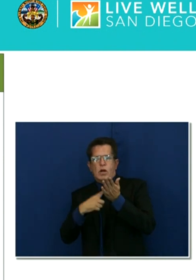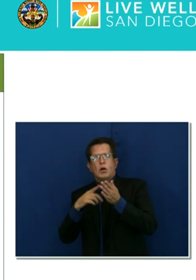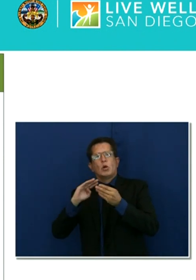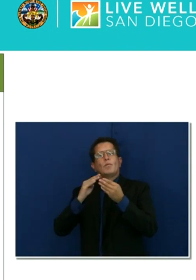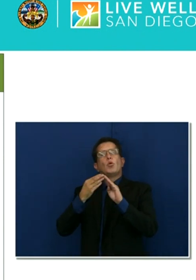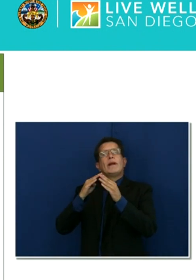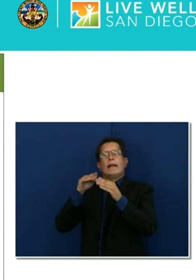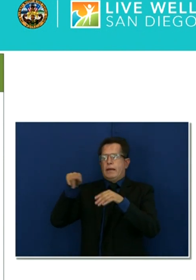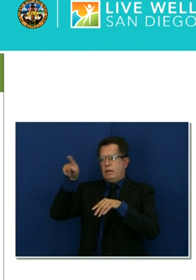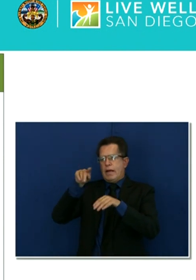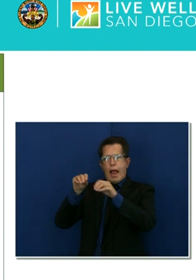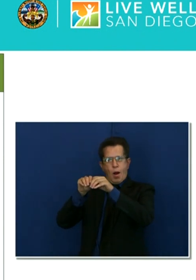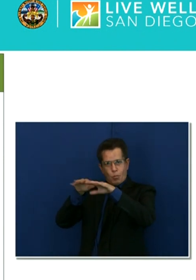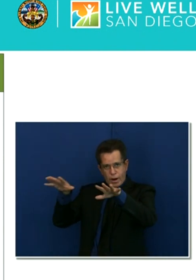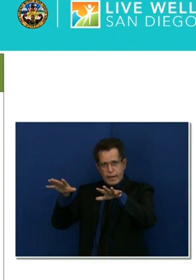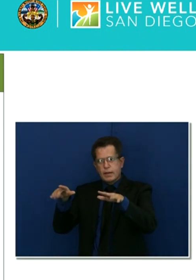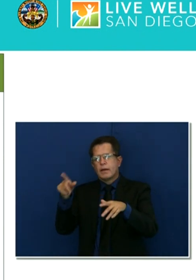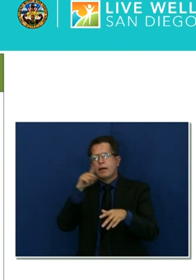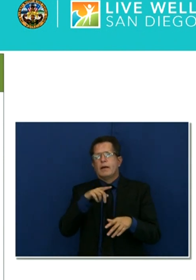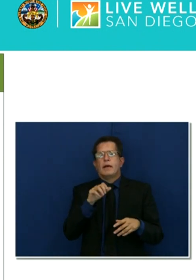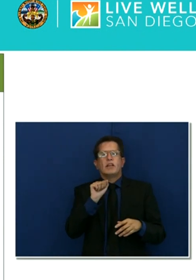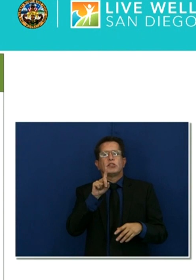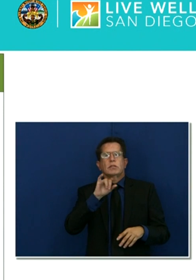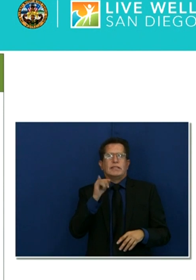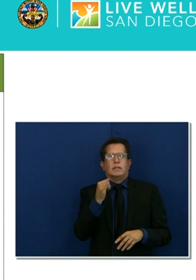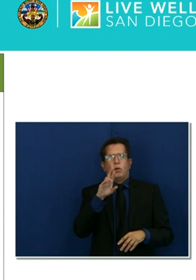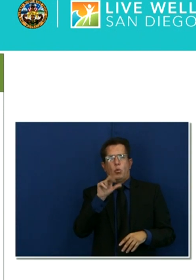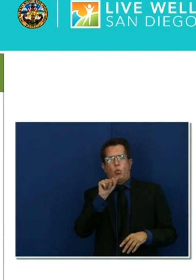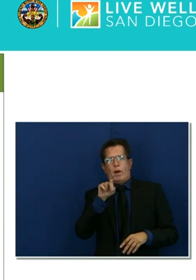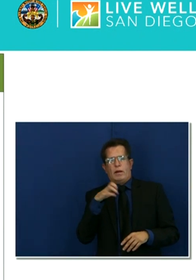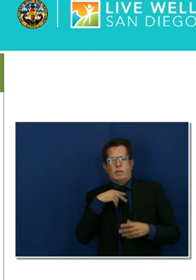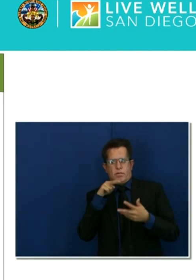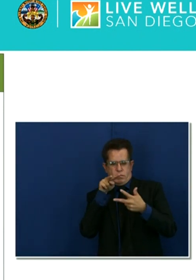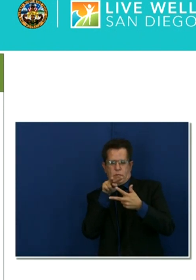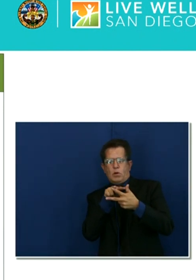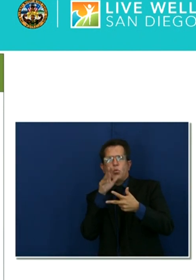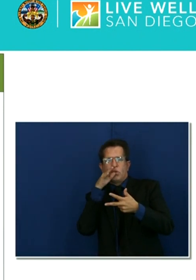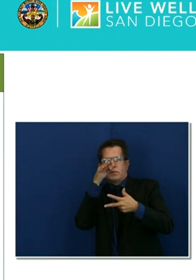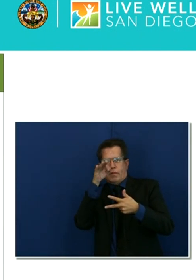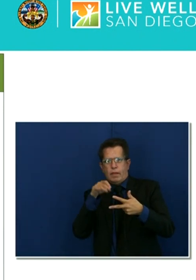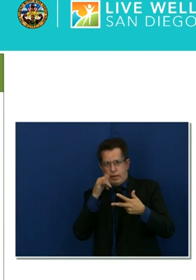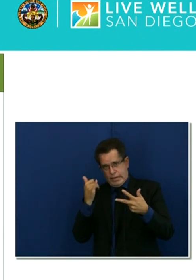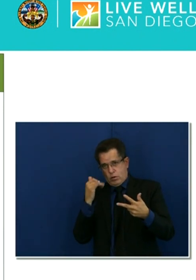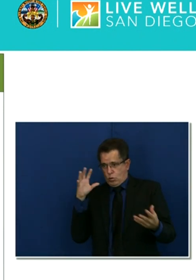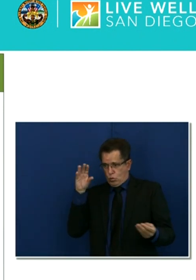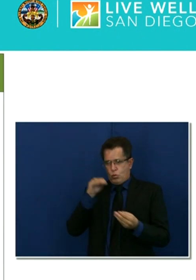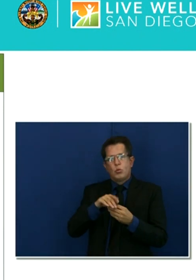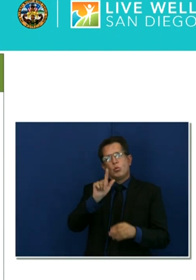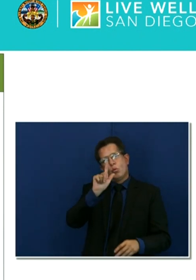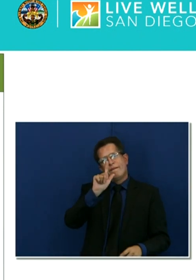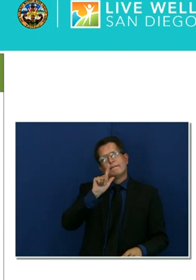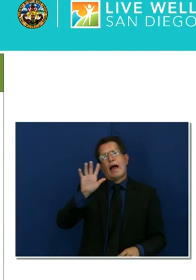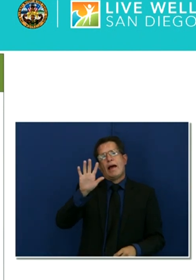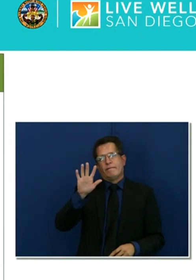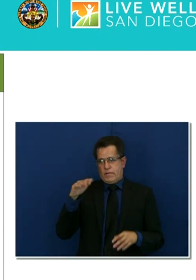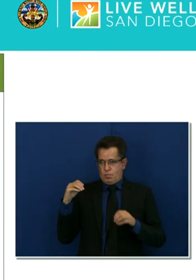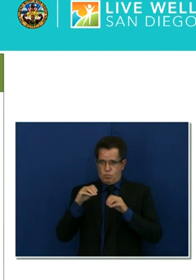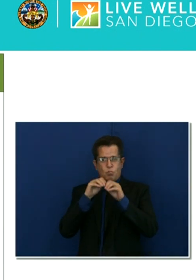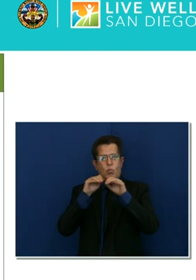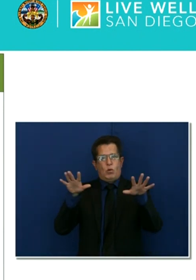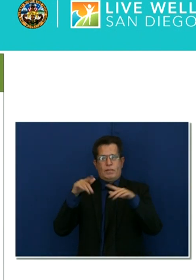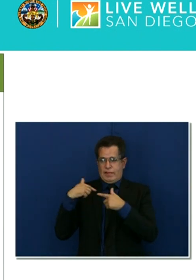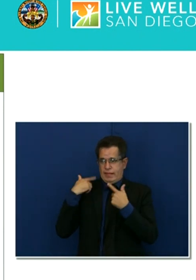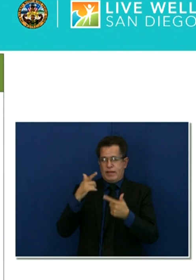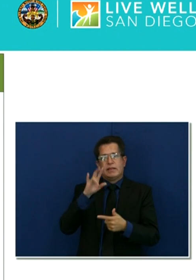the adjusted case rate. Today, we are reporting 25 total community outbreaks for the past 7 days,